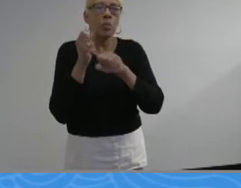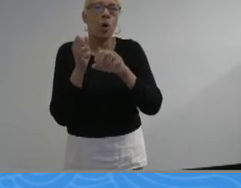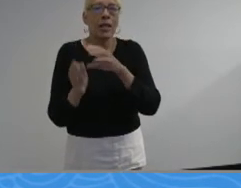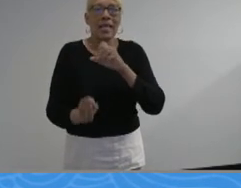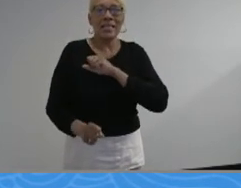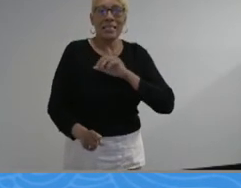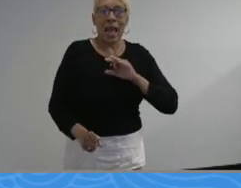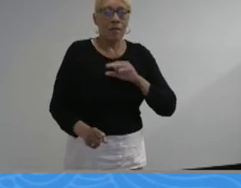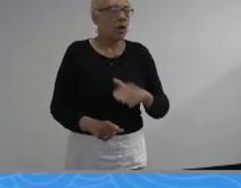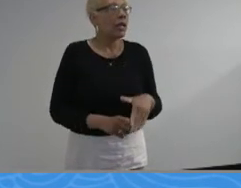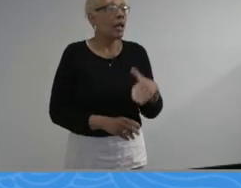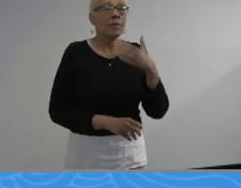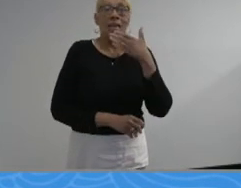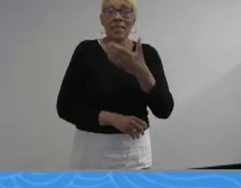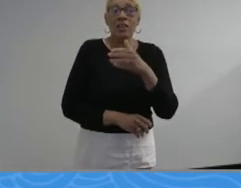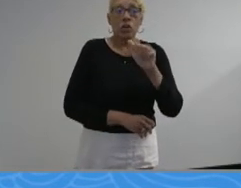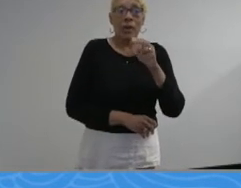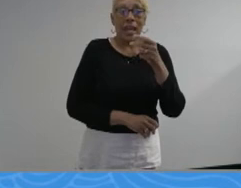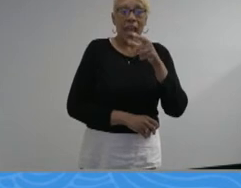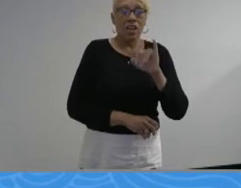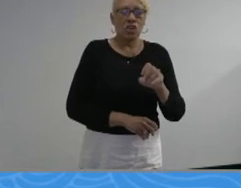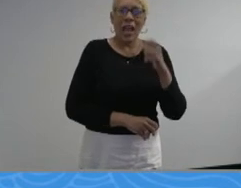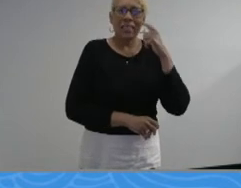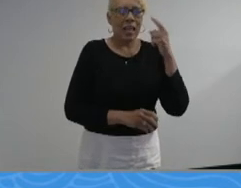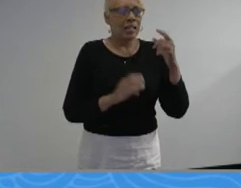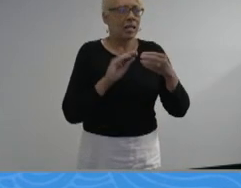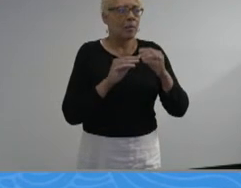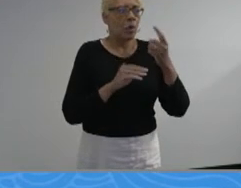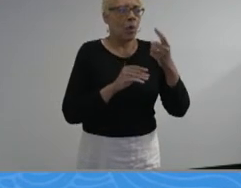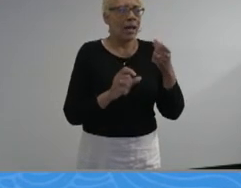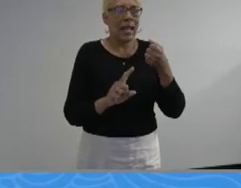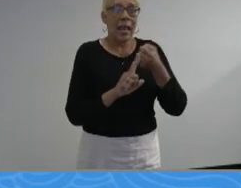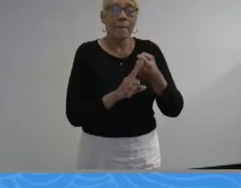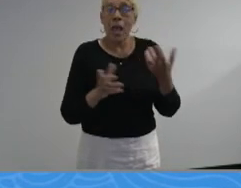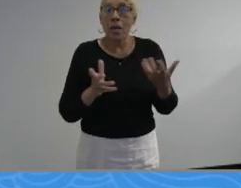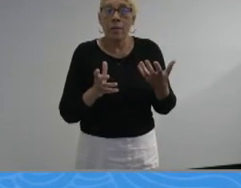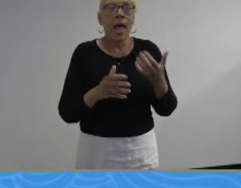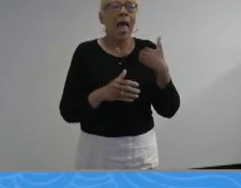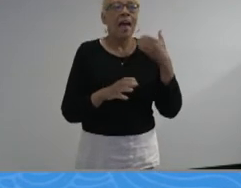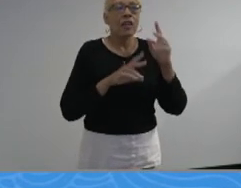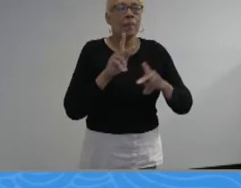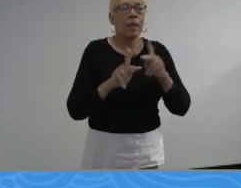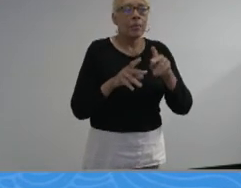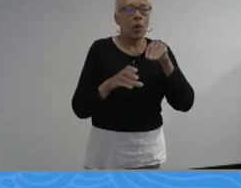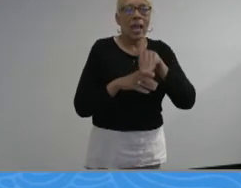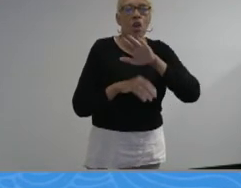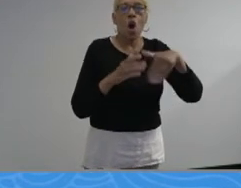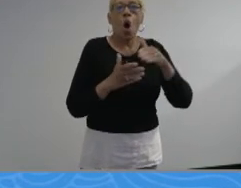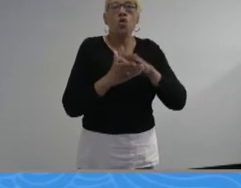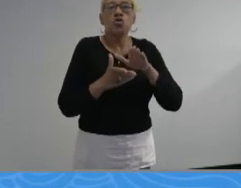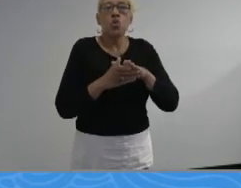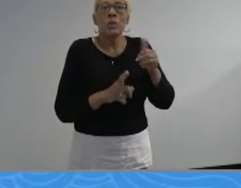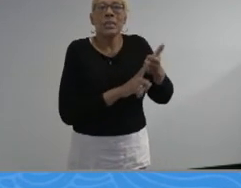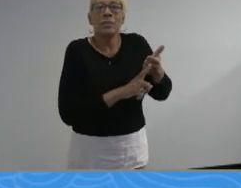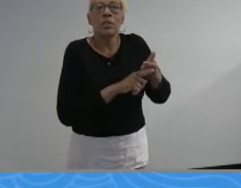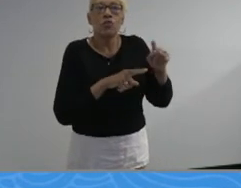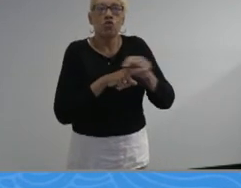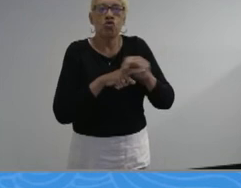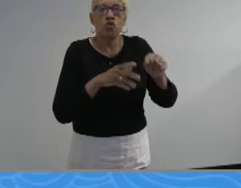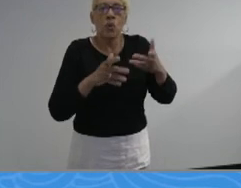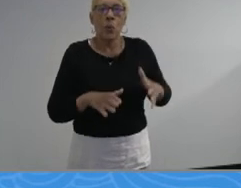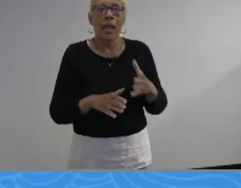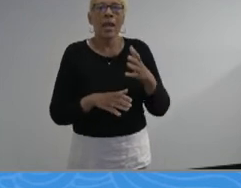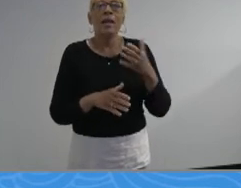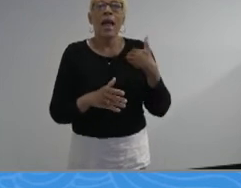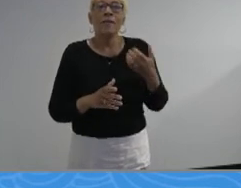Yeah, so thank you, Angie. I think number one, the one-time impact is getting people into all schools who are trained and who are